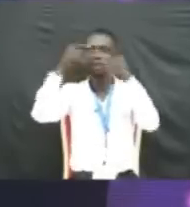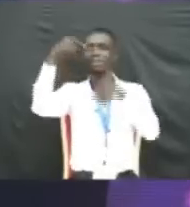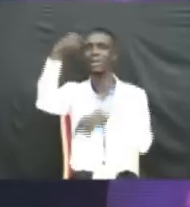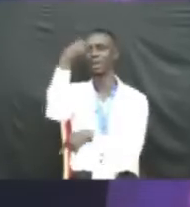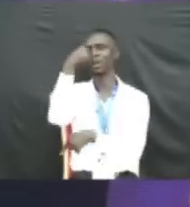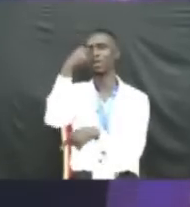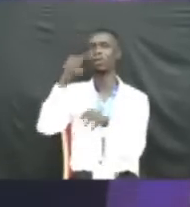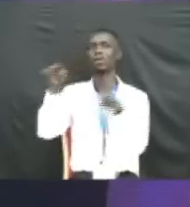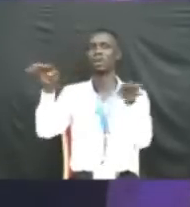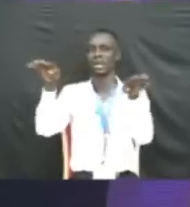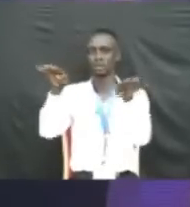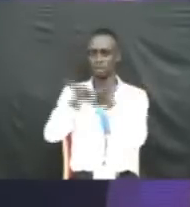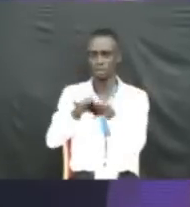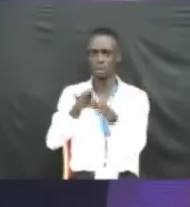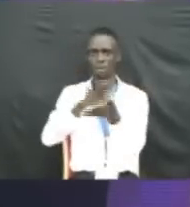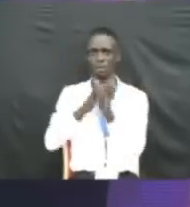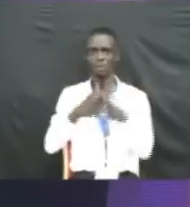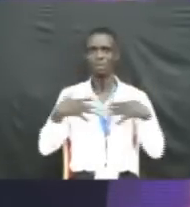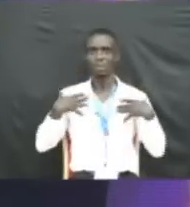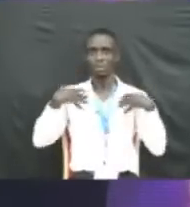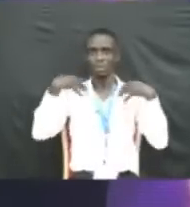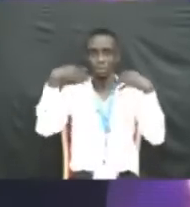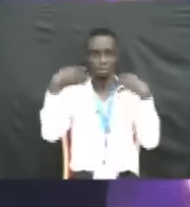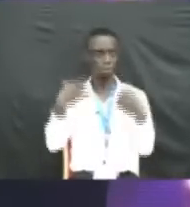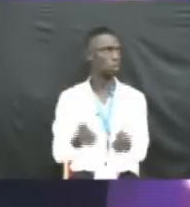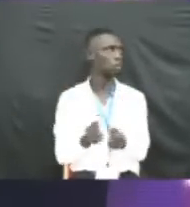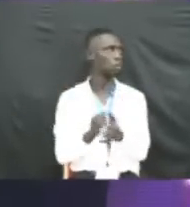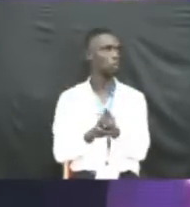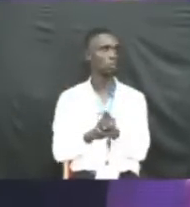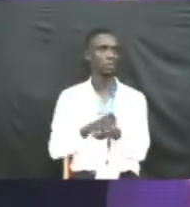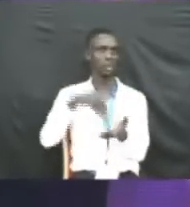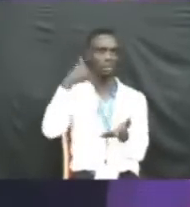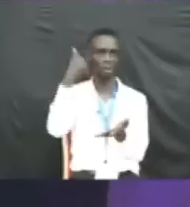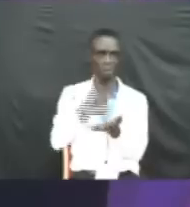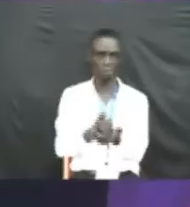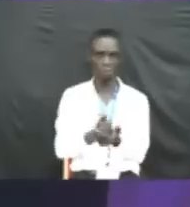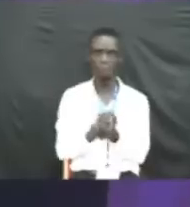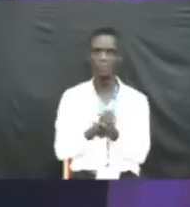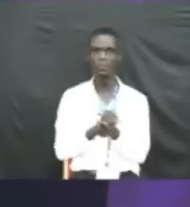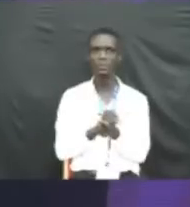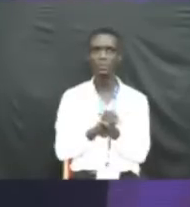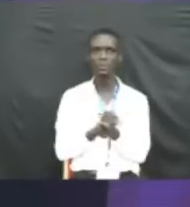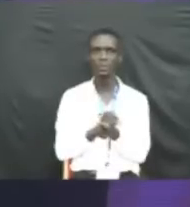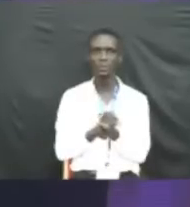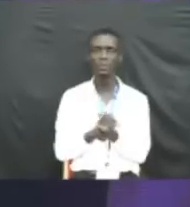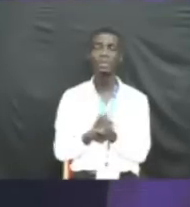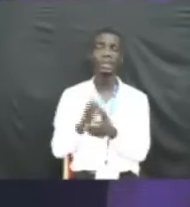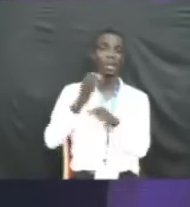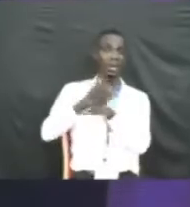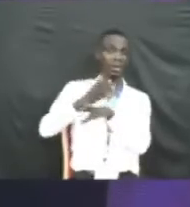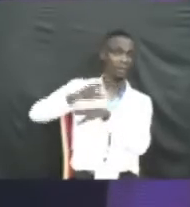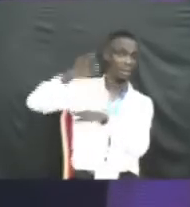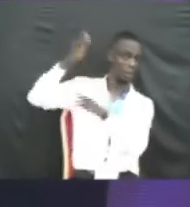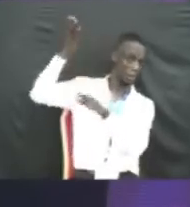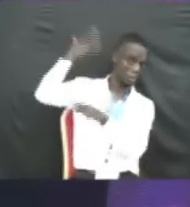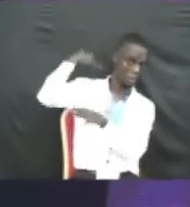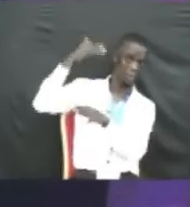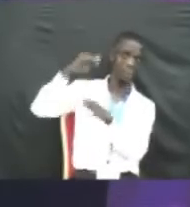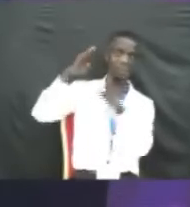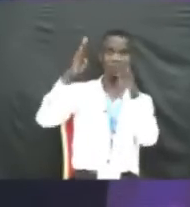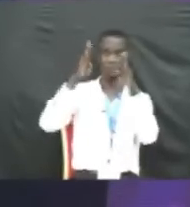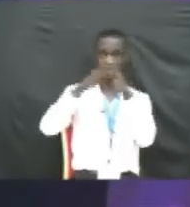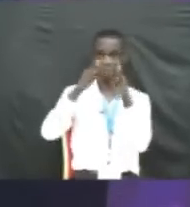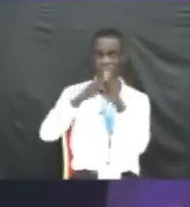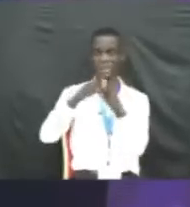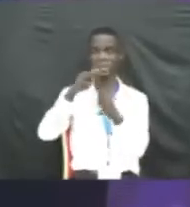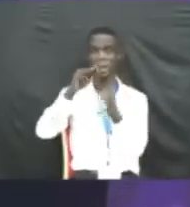procedure. To God be all the glory. Since the last council meeting May 2022, to the